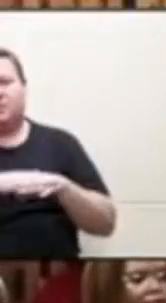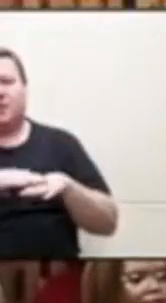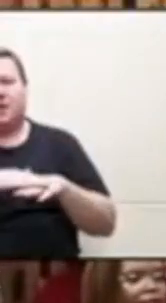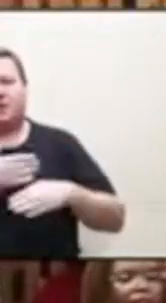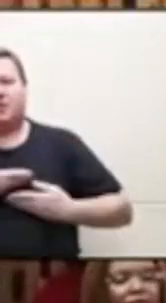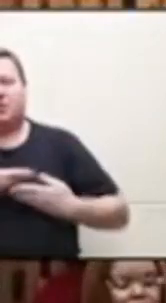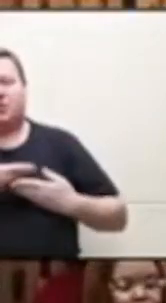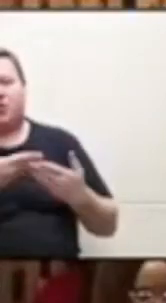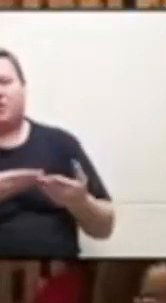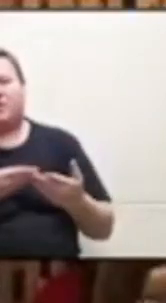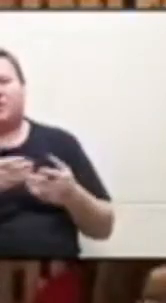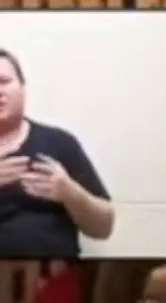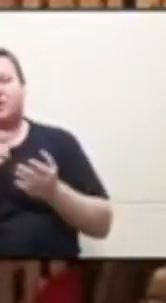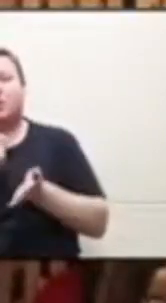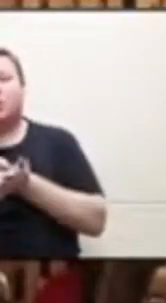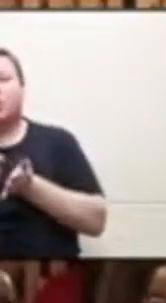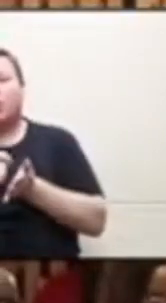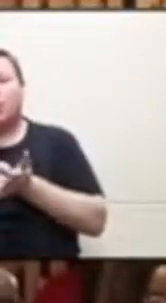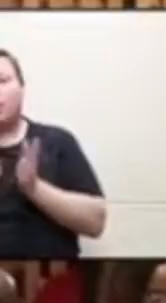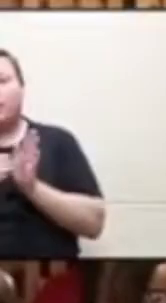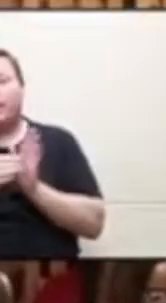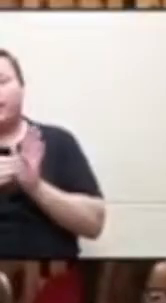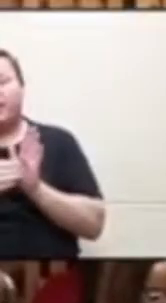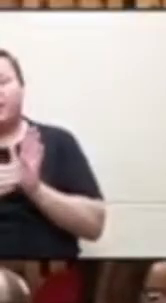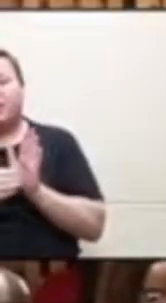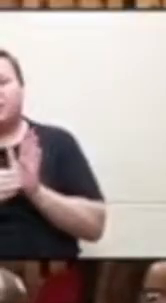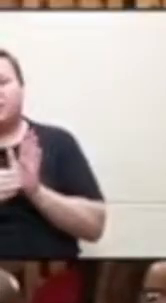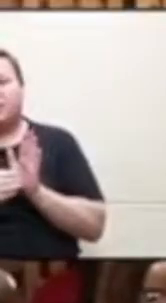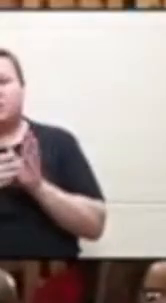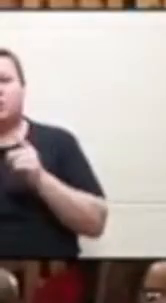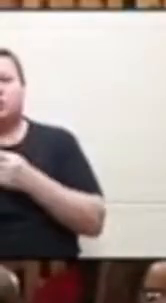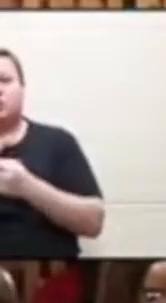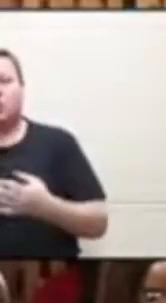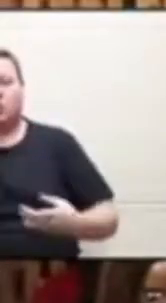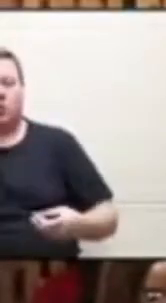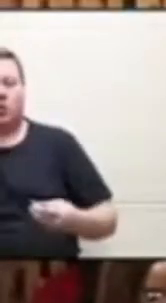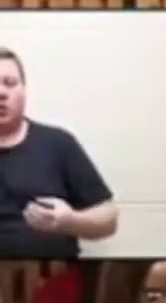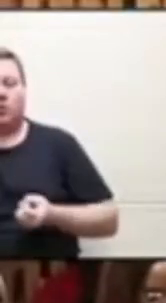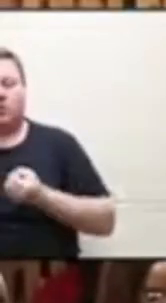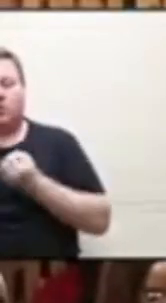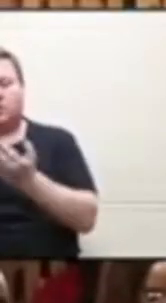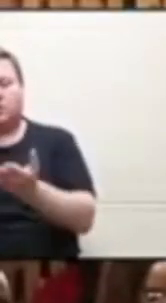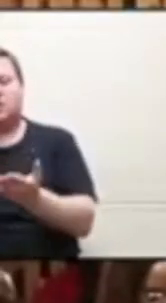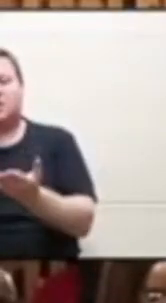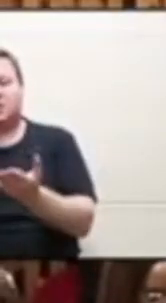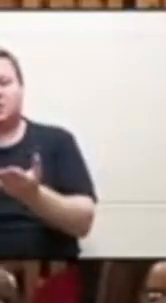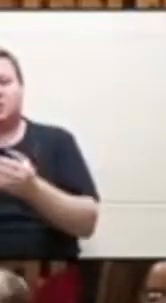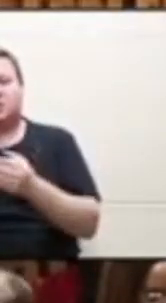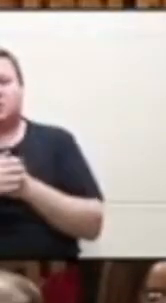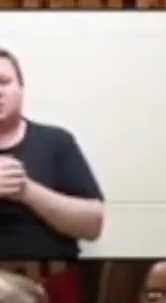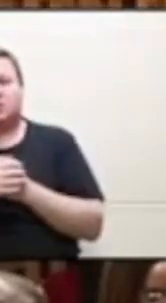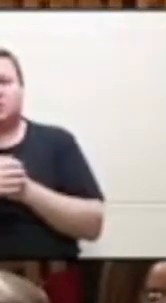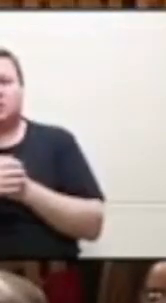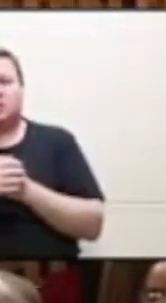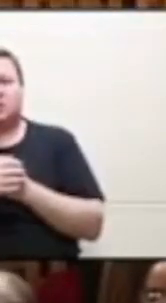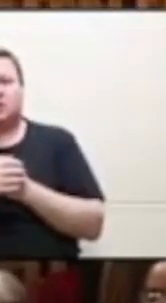You will note that, and this is evident from the documentation that is submitted, that the original budget